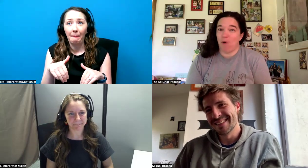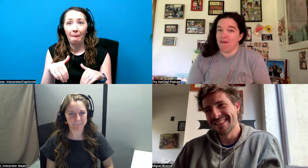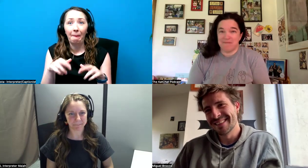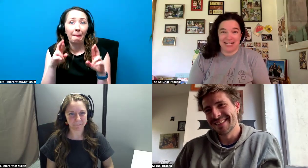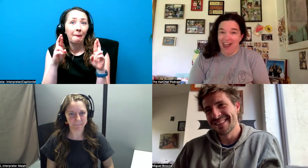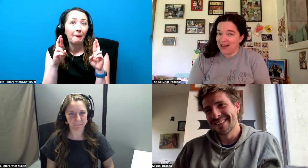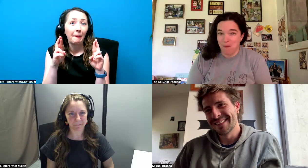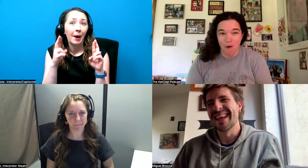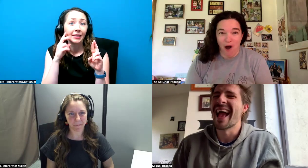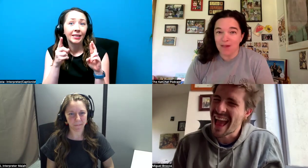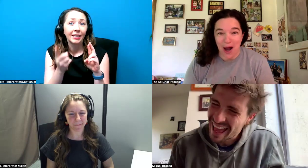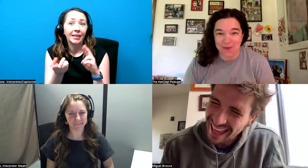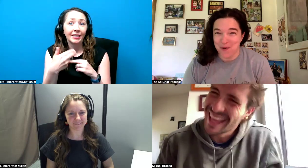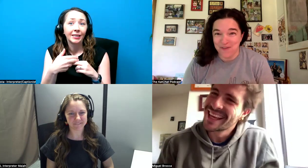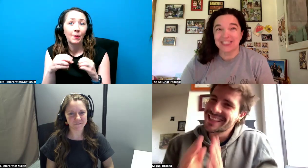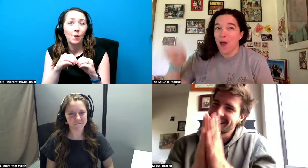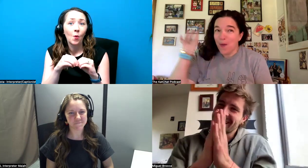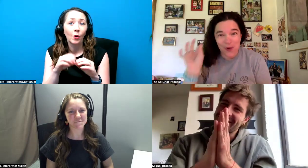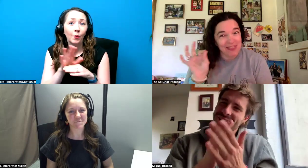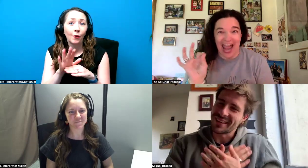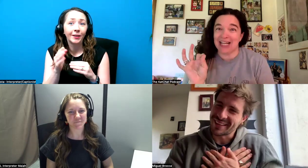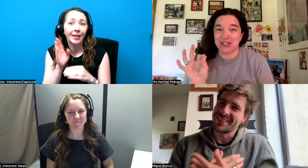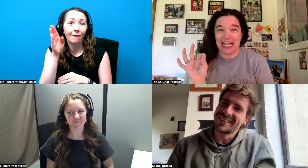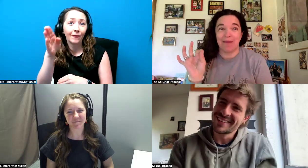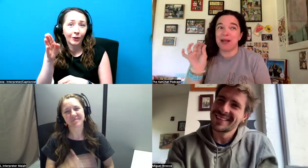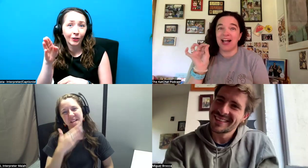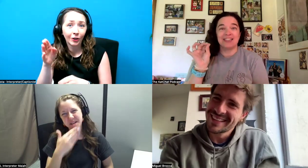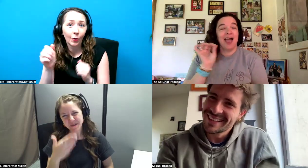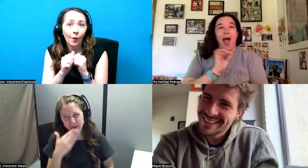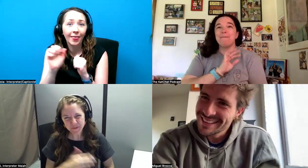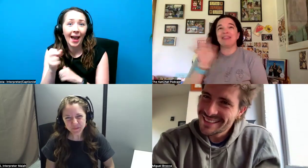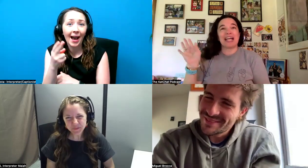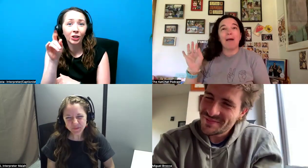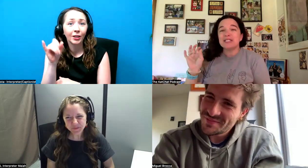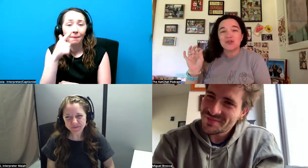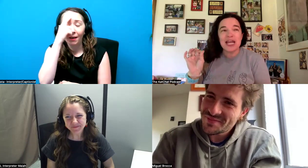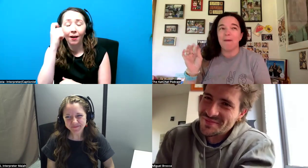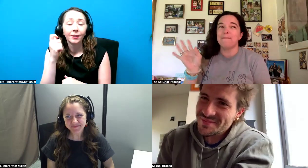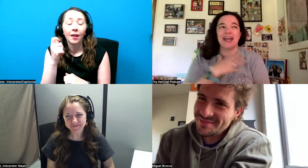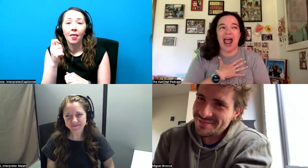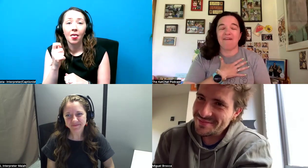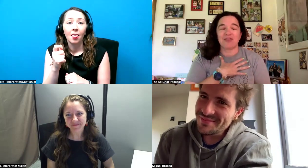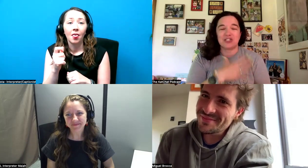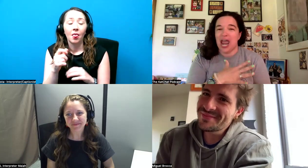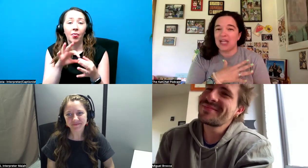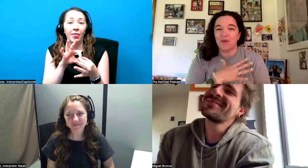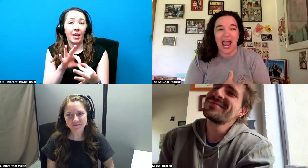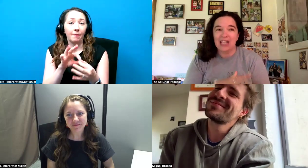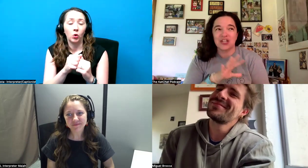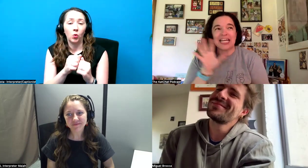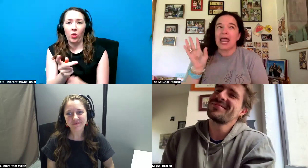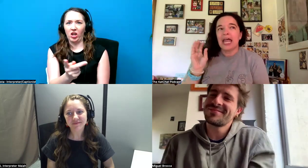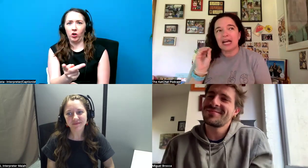I see more Miguel and more Hallmark movies Thank you. with Ashley because I mean the chemistry. I mean after chatting